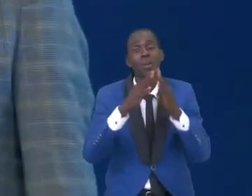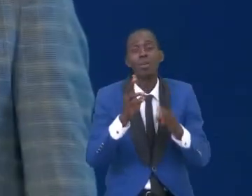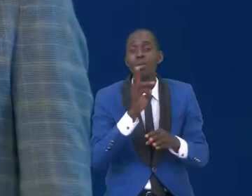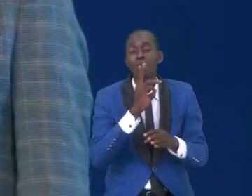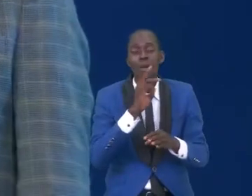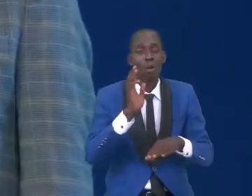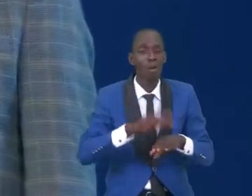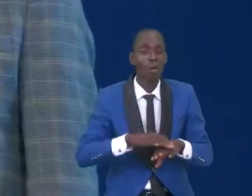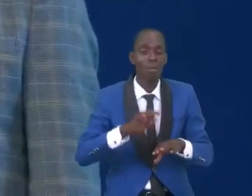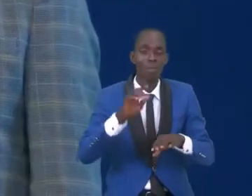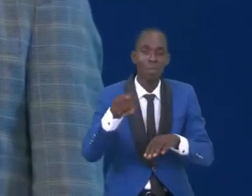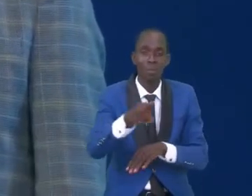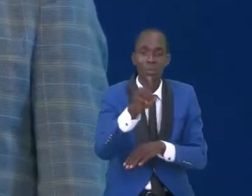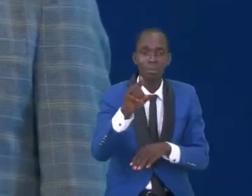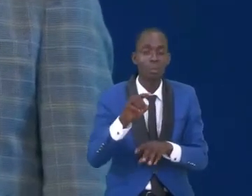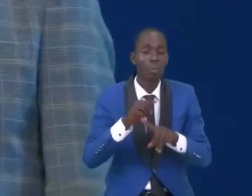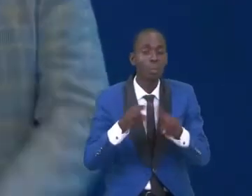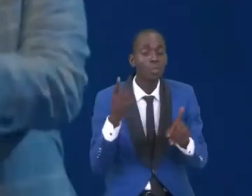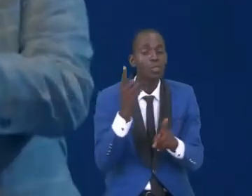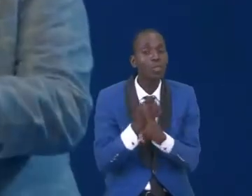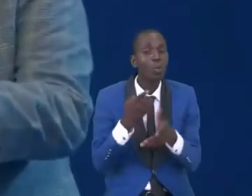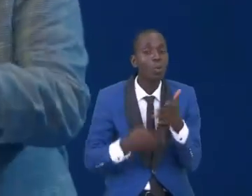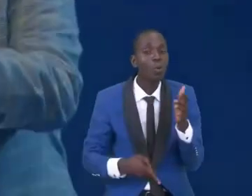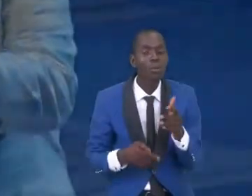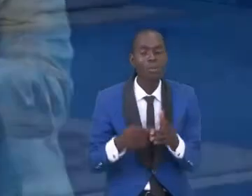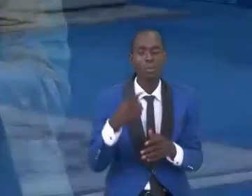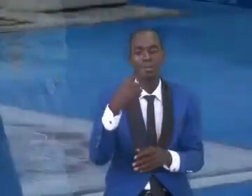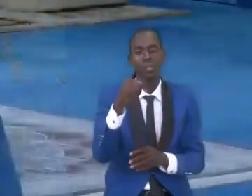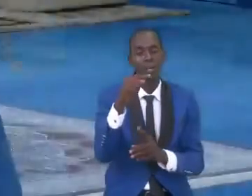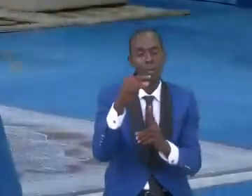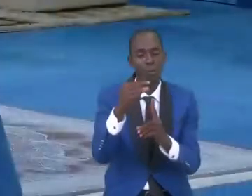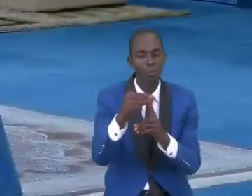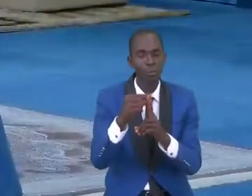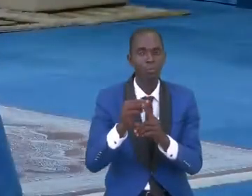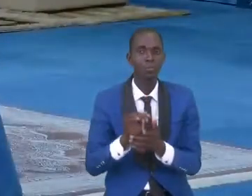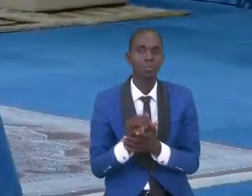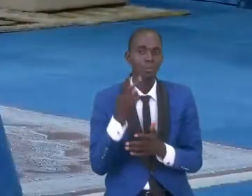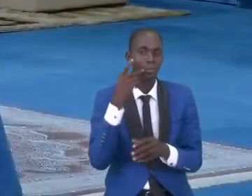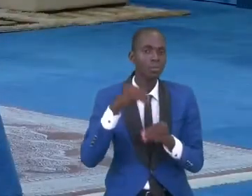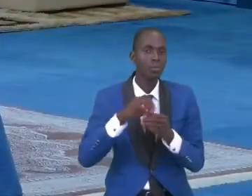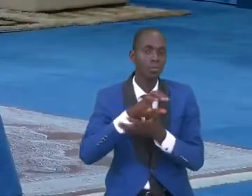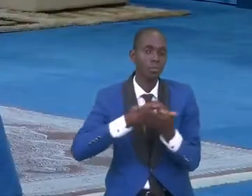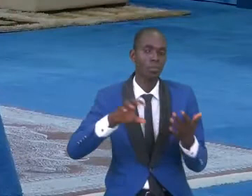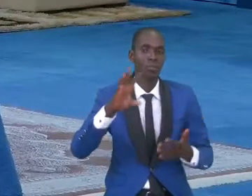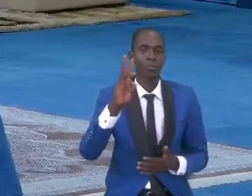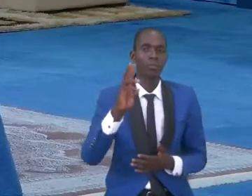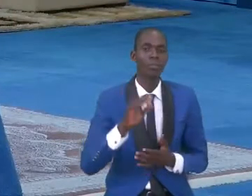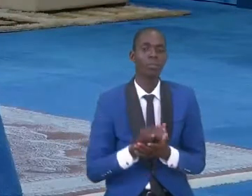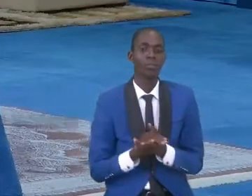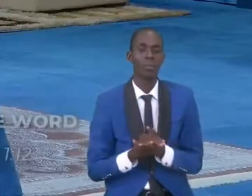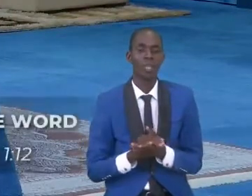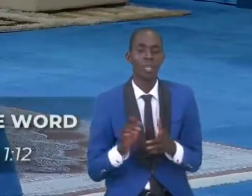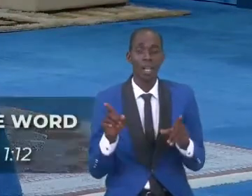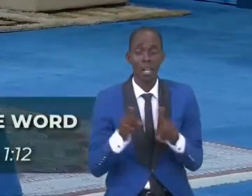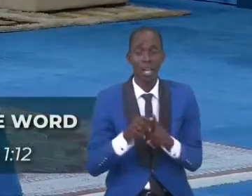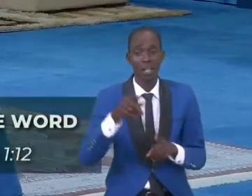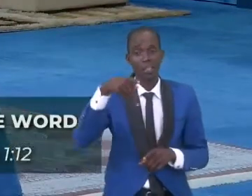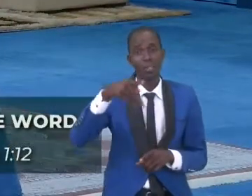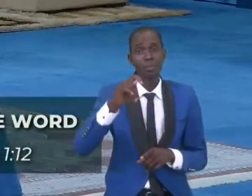them. The word. Look at verse 6 again. As Peter